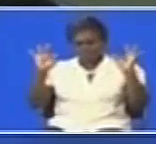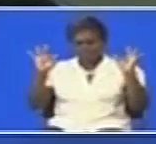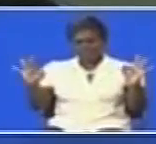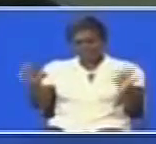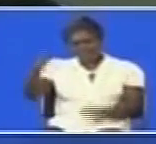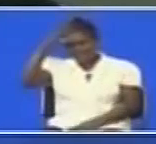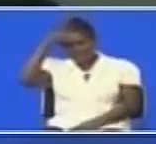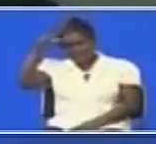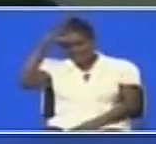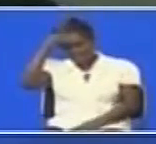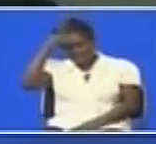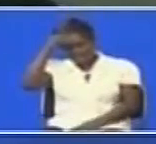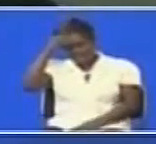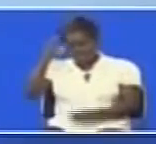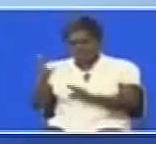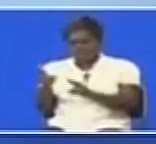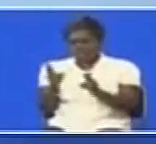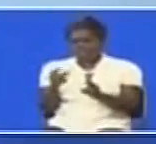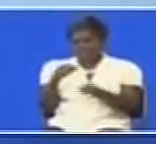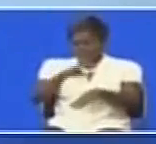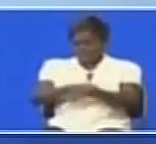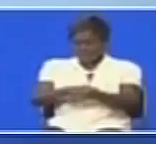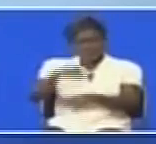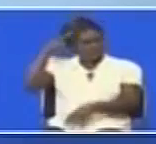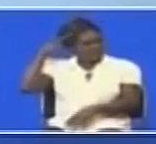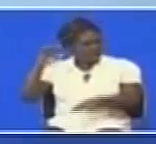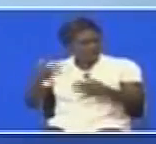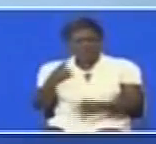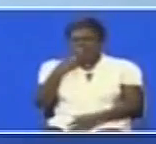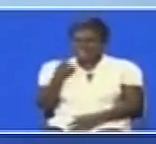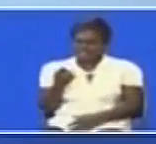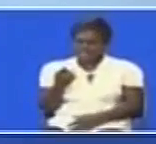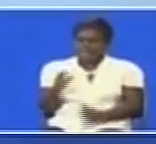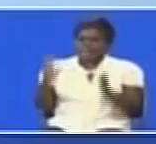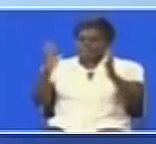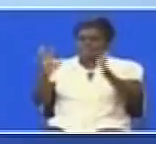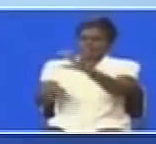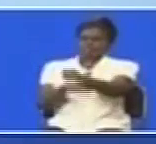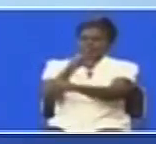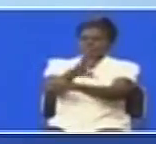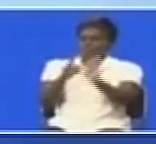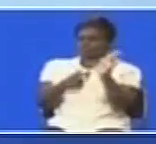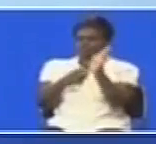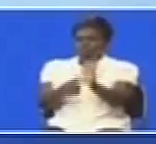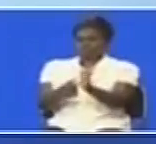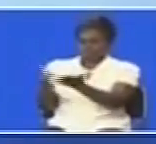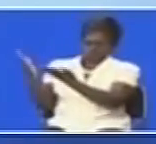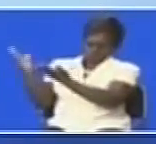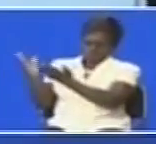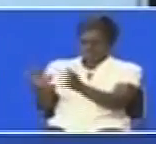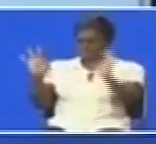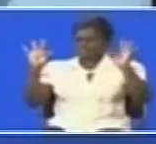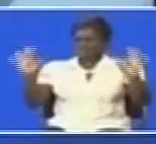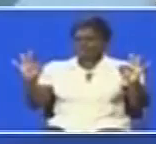of the classroom, where you would ordinarily find a black or white board, a big screen is placed. This is a smart